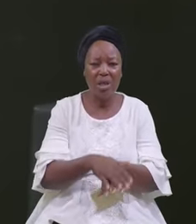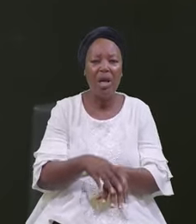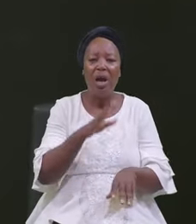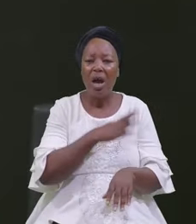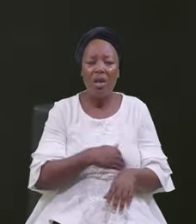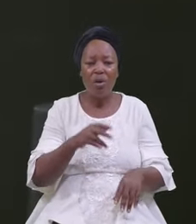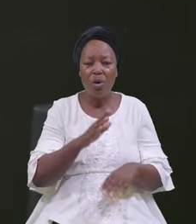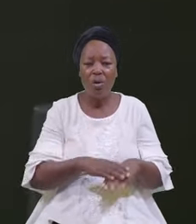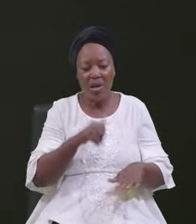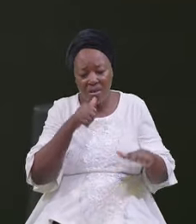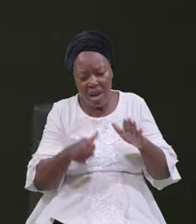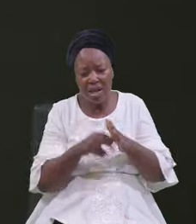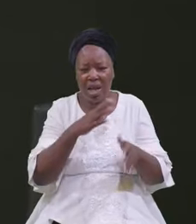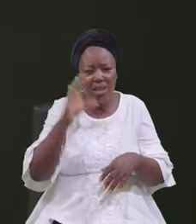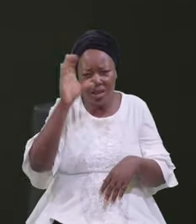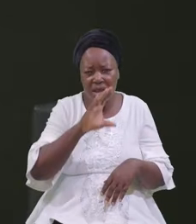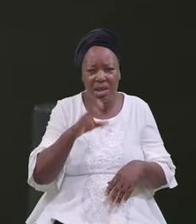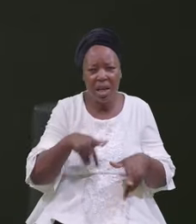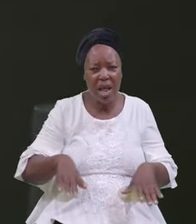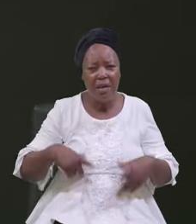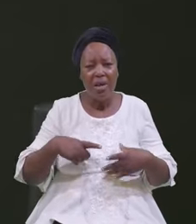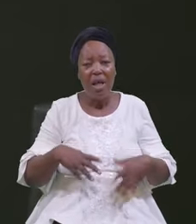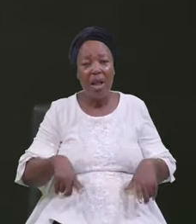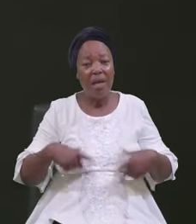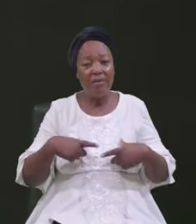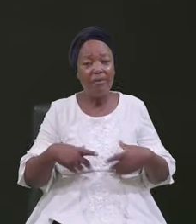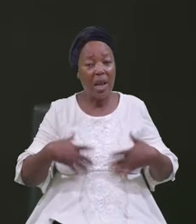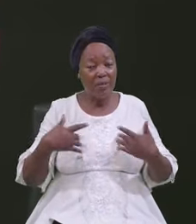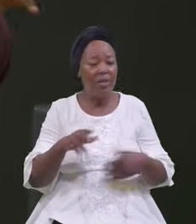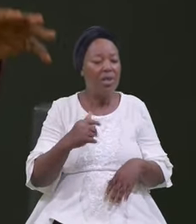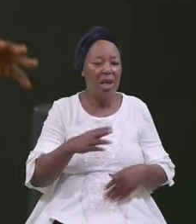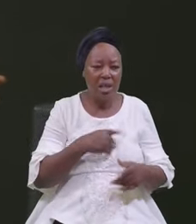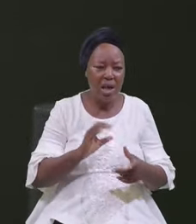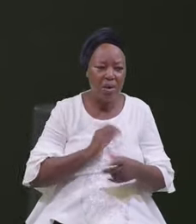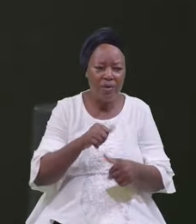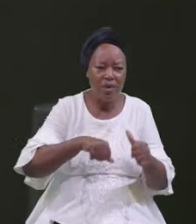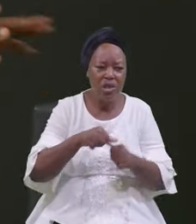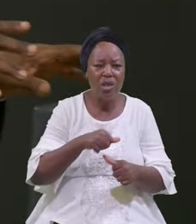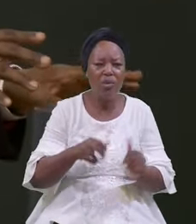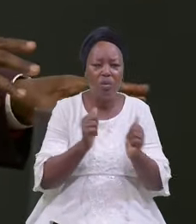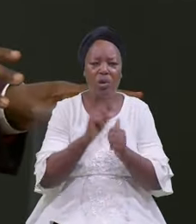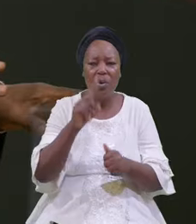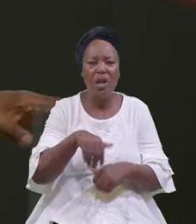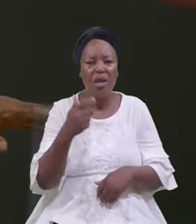hide and seek. A fellowship with one another should not be based on, you know, darkness and light